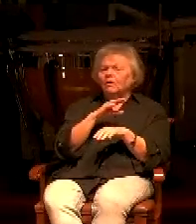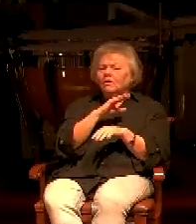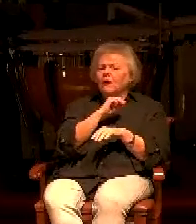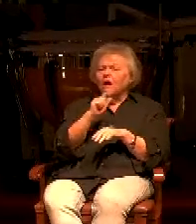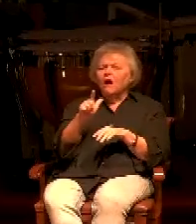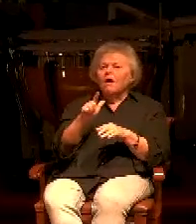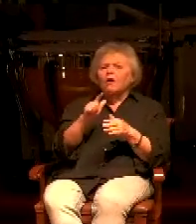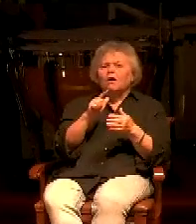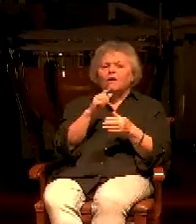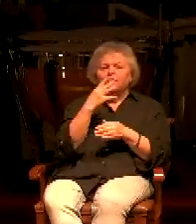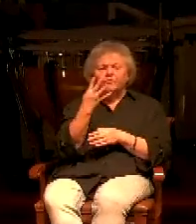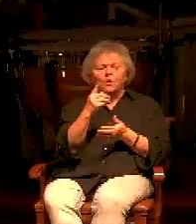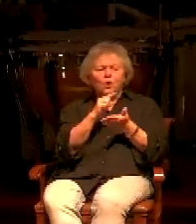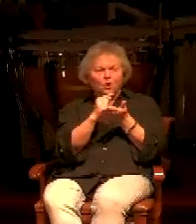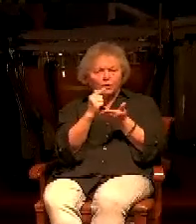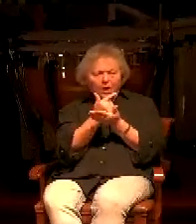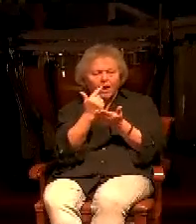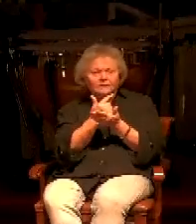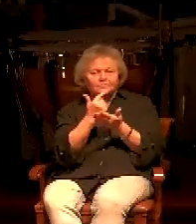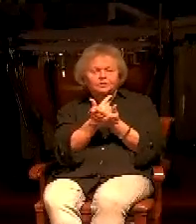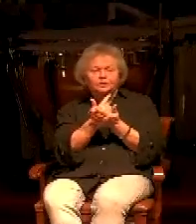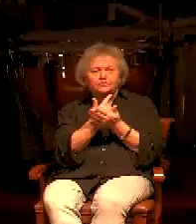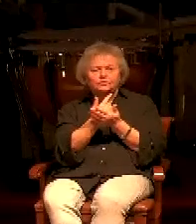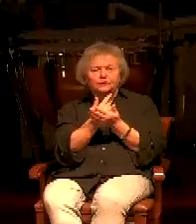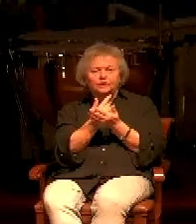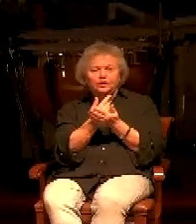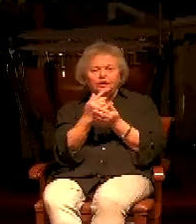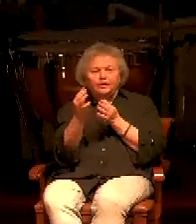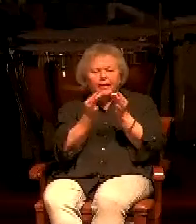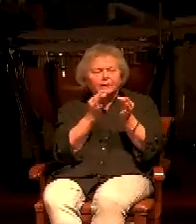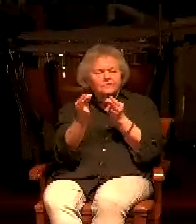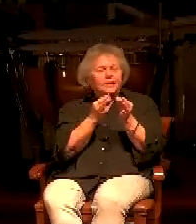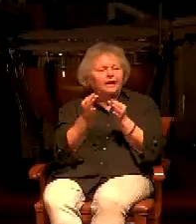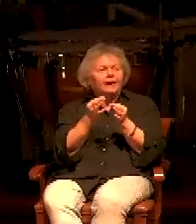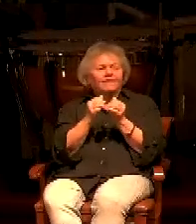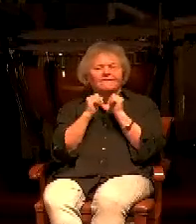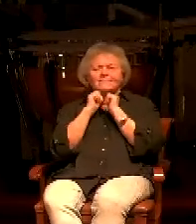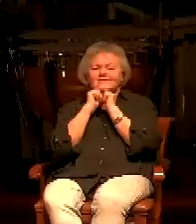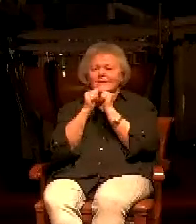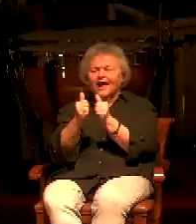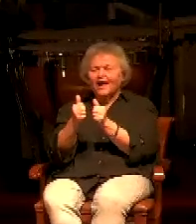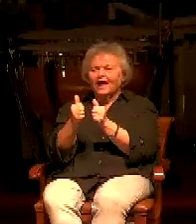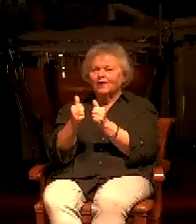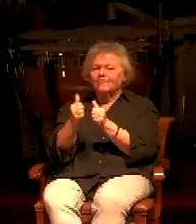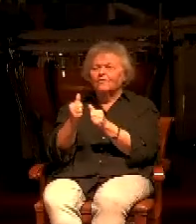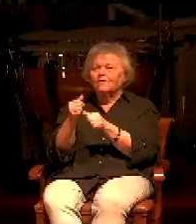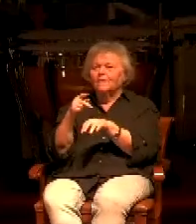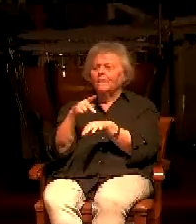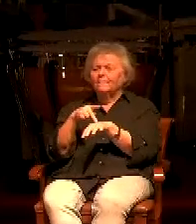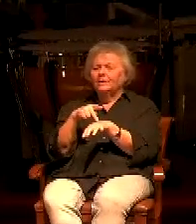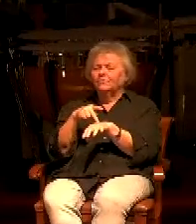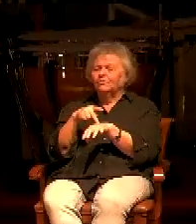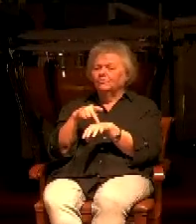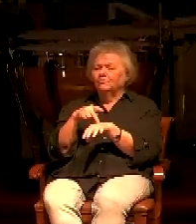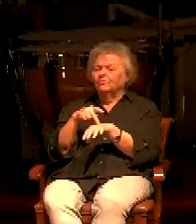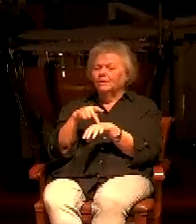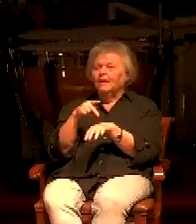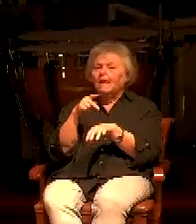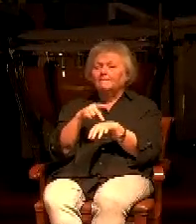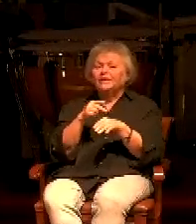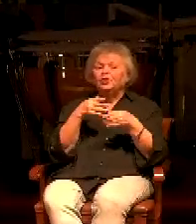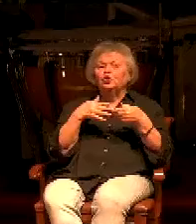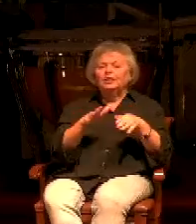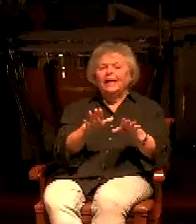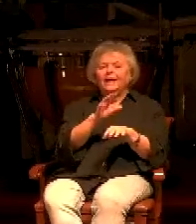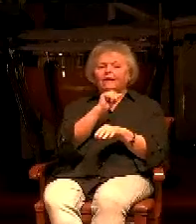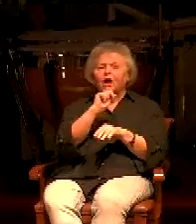written because Peter told him what to write as an eyewitness account. So you got to understand that Peter let all four of the Gospels record his denial. He did not